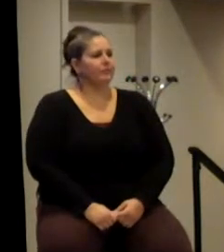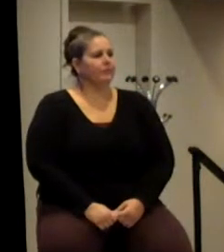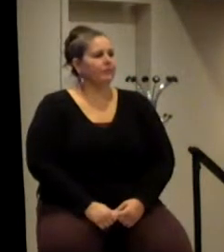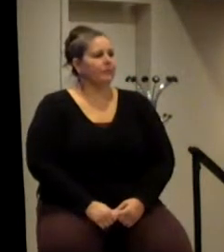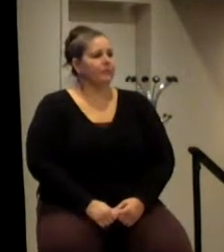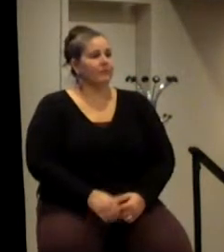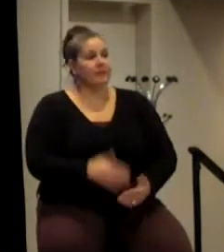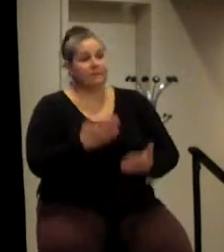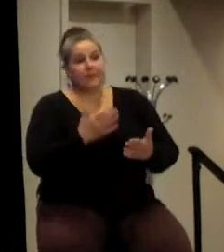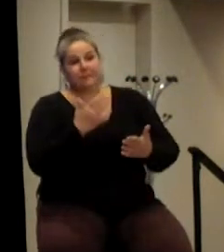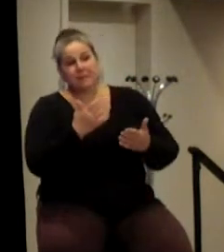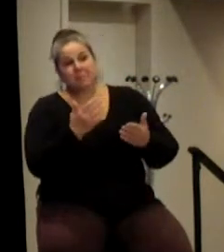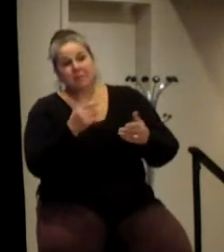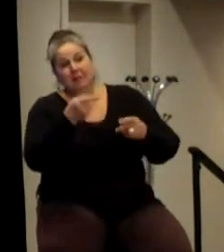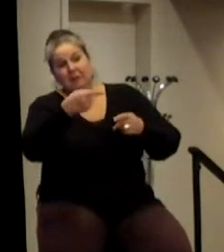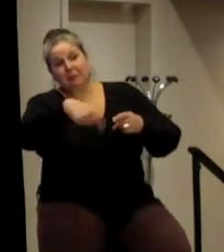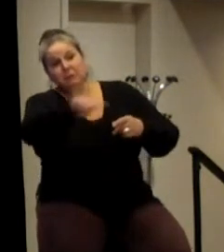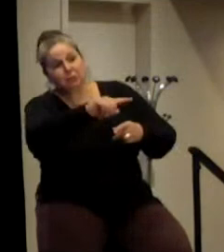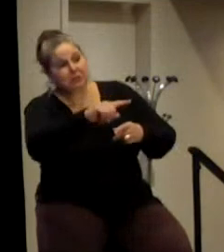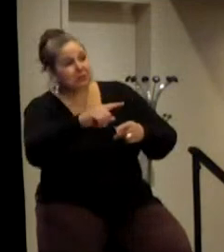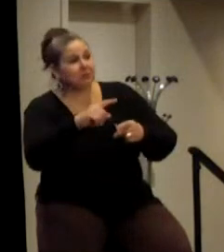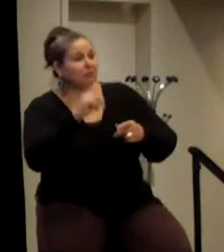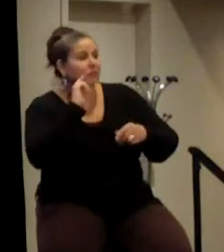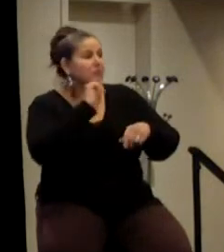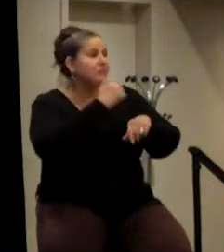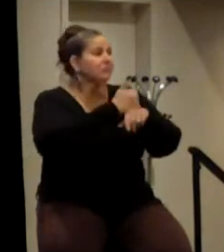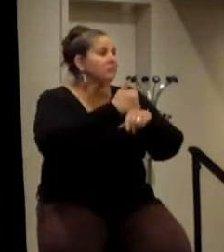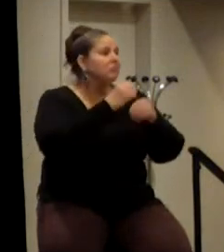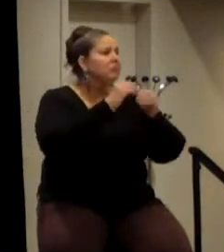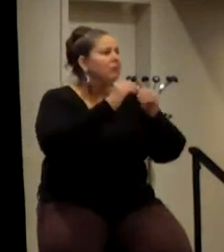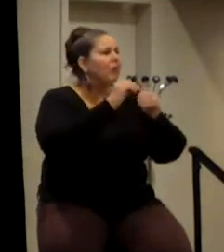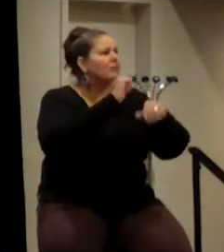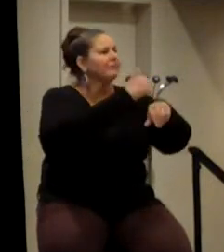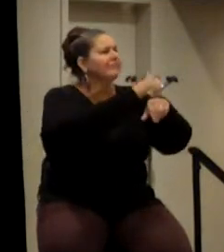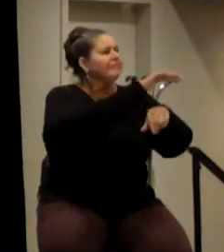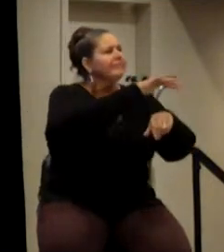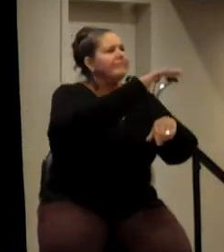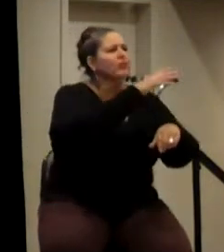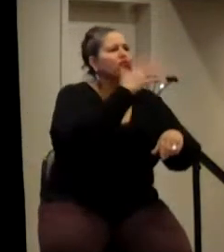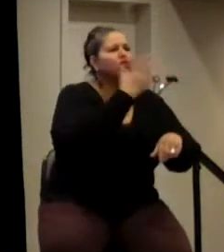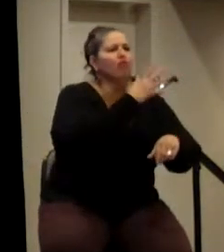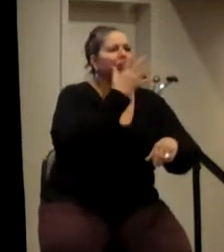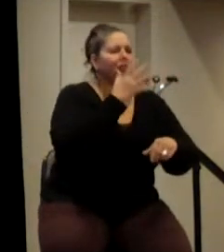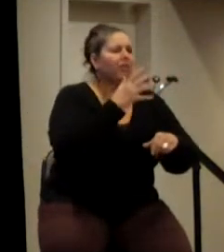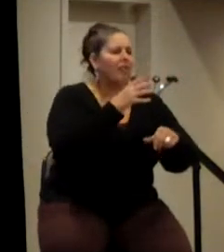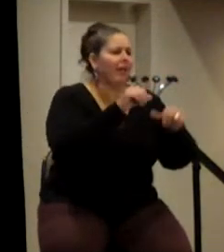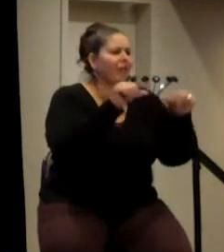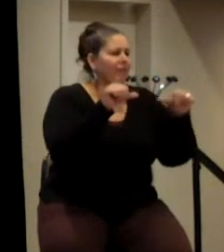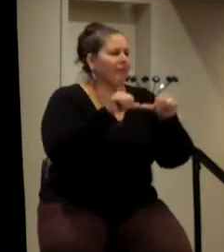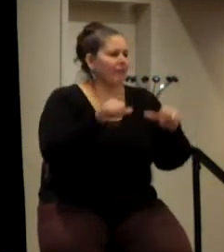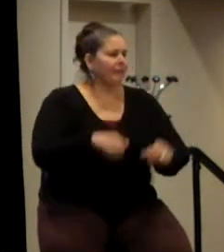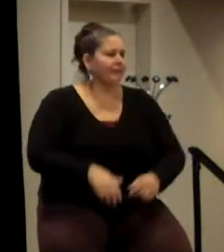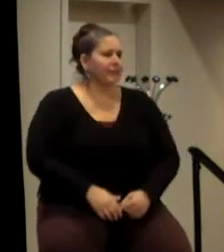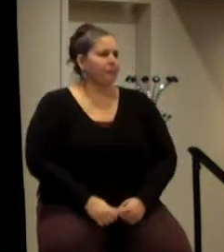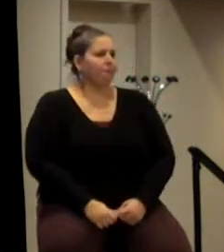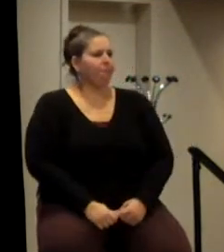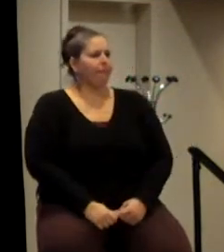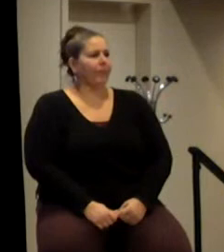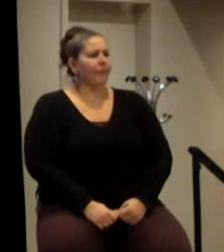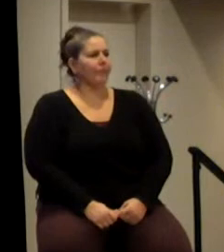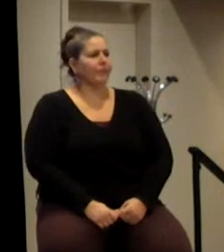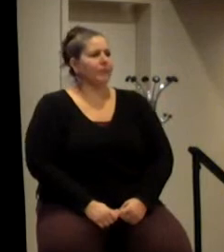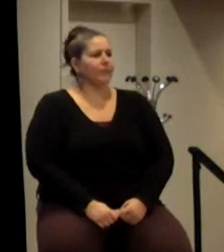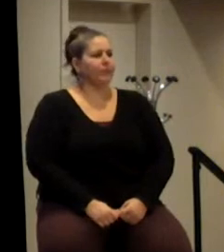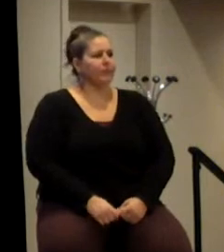Some of the rural zip codes are lagging some of the other suburban zip codes. So we'll certainly try to be